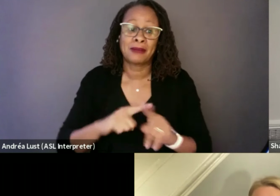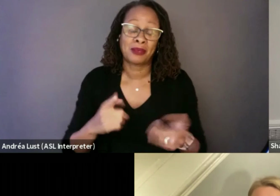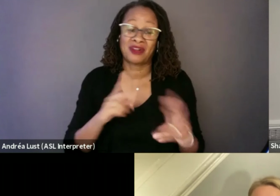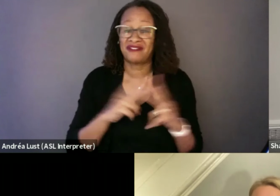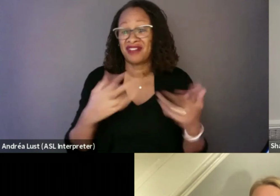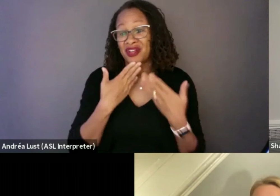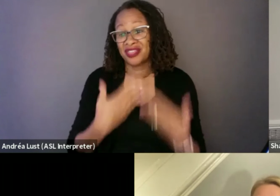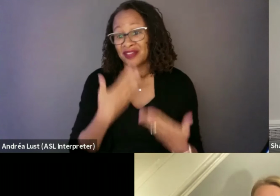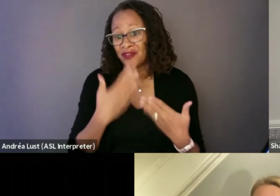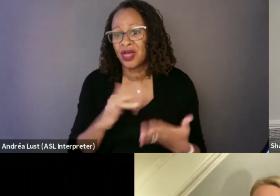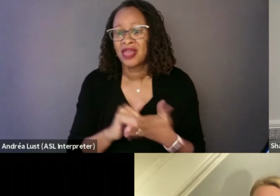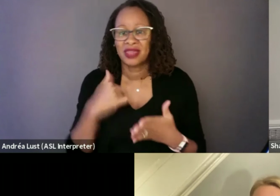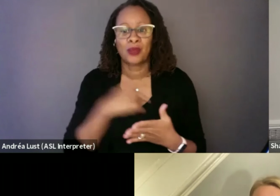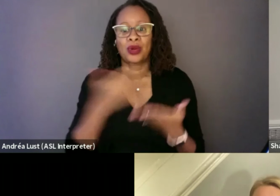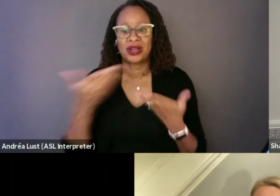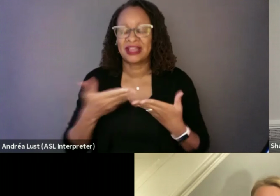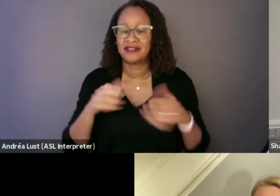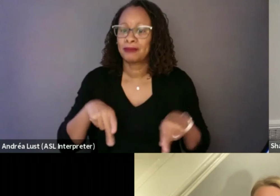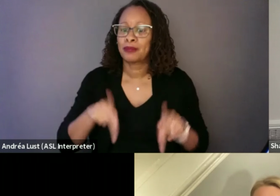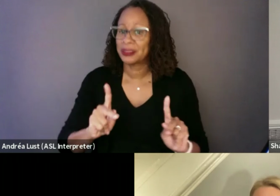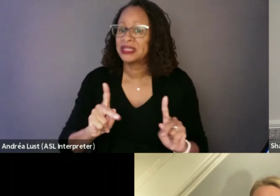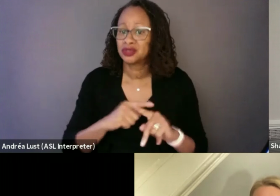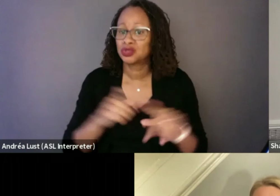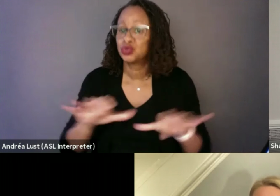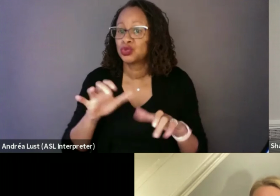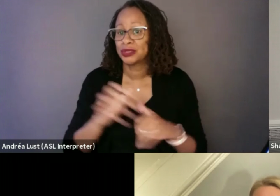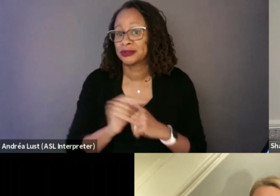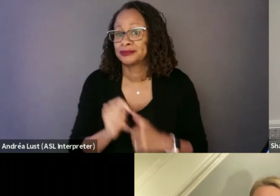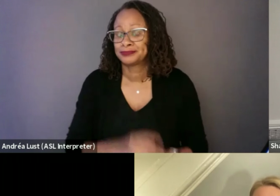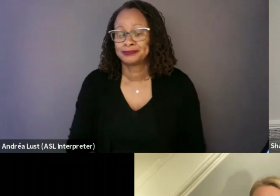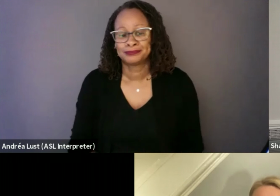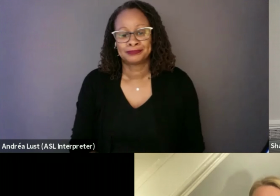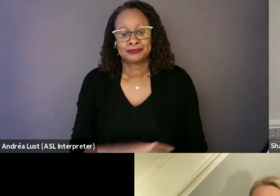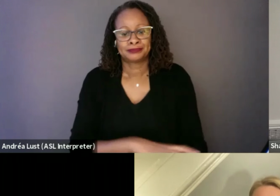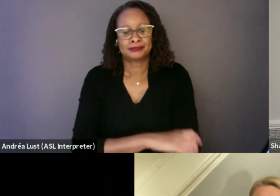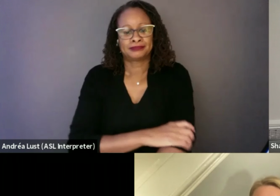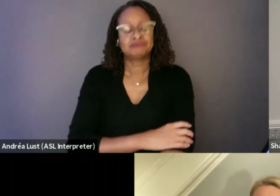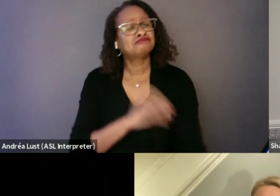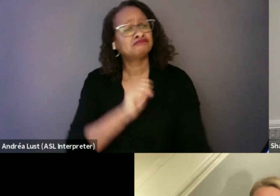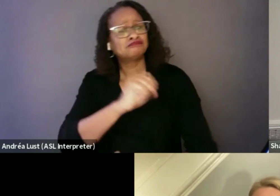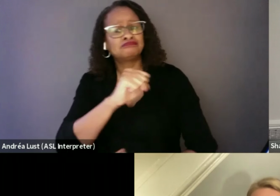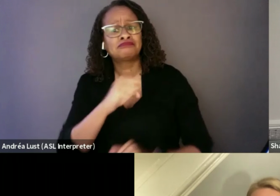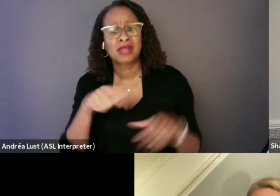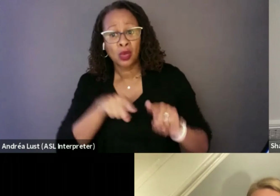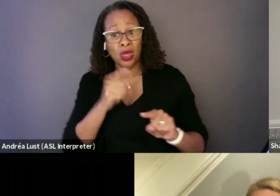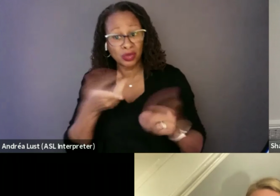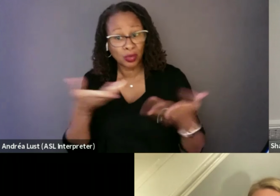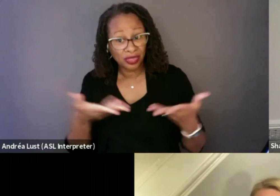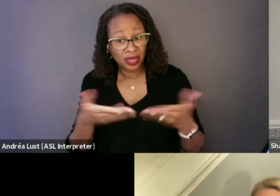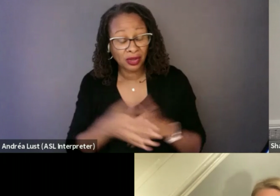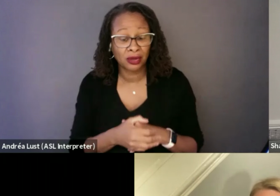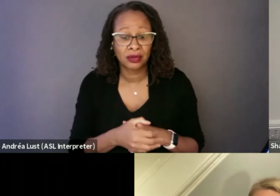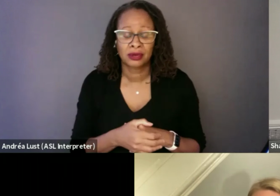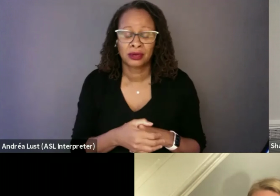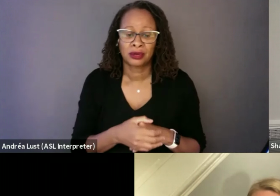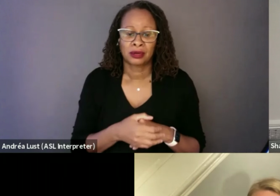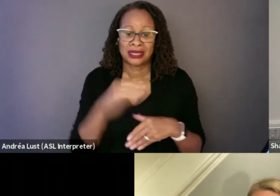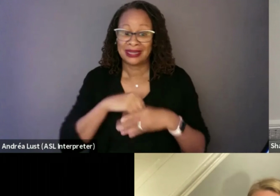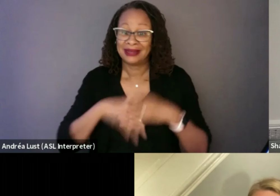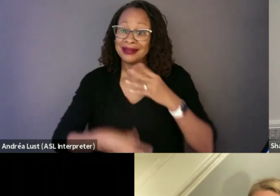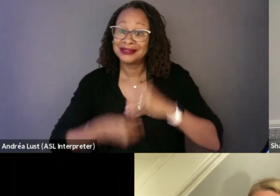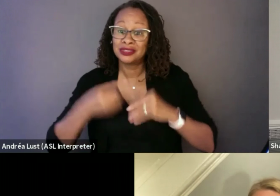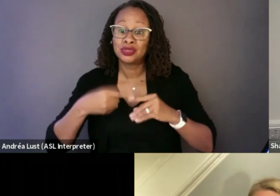that we were given permits to make the film. Yeah, and while you were there, in addition to